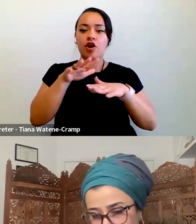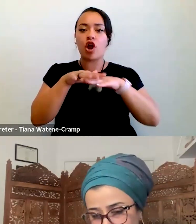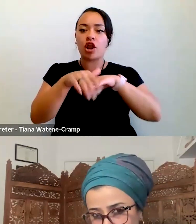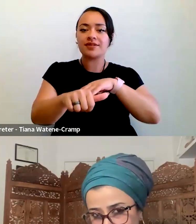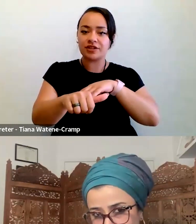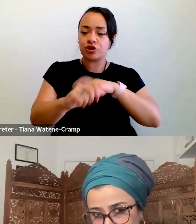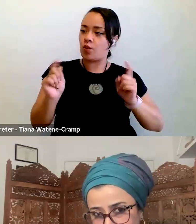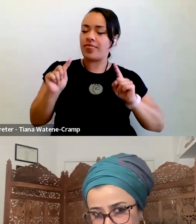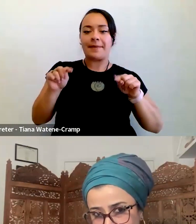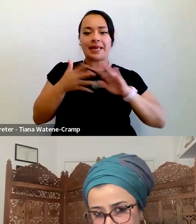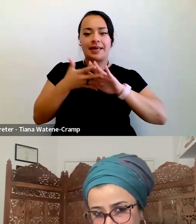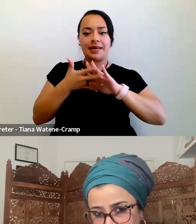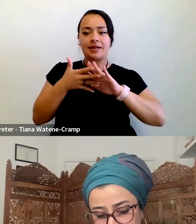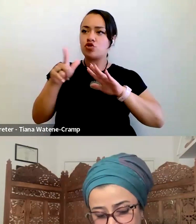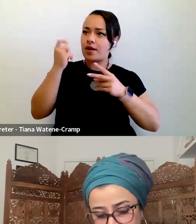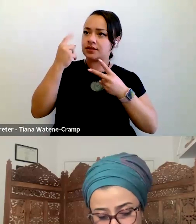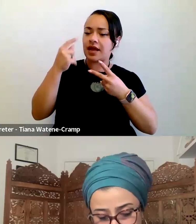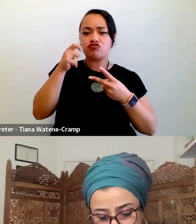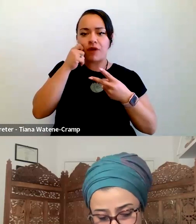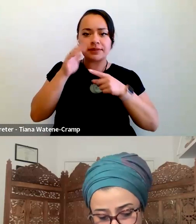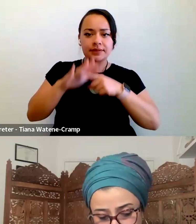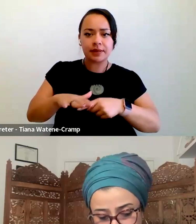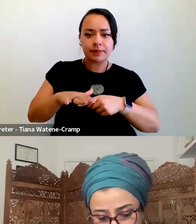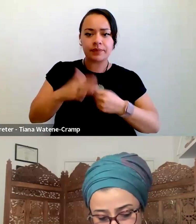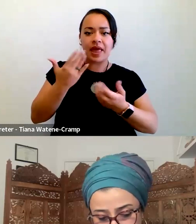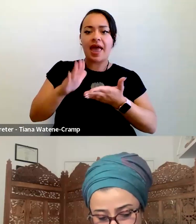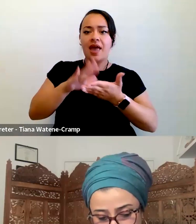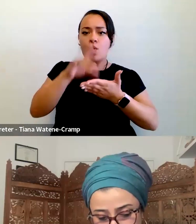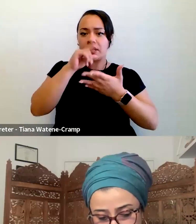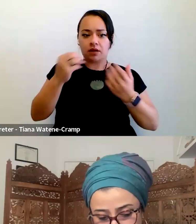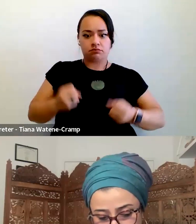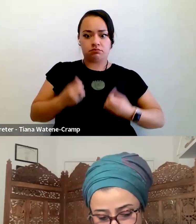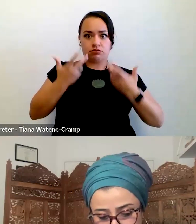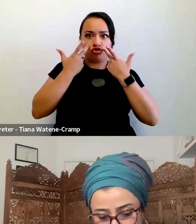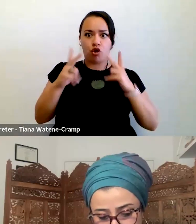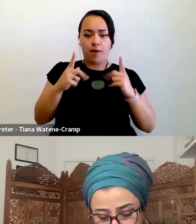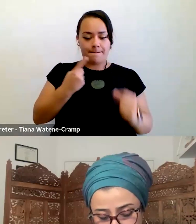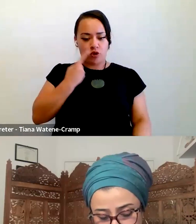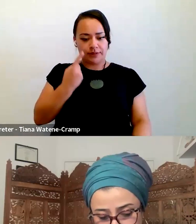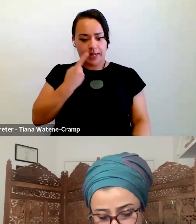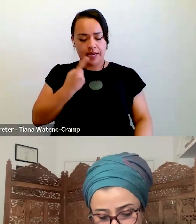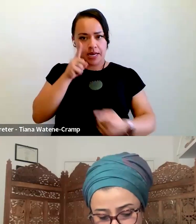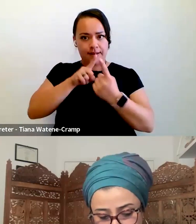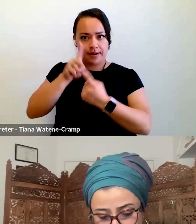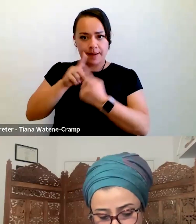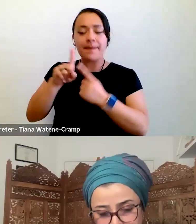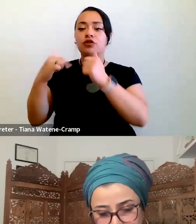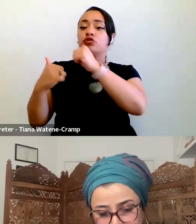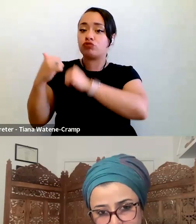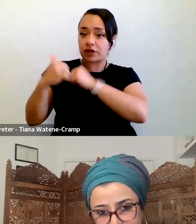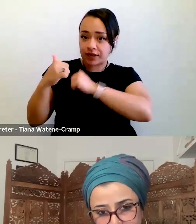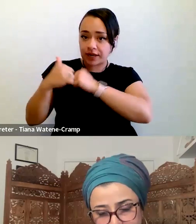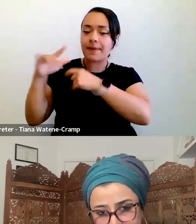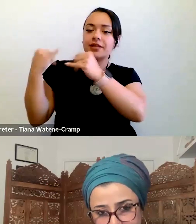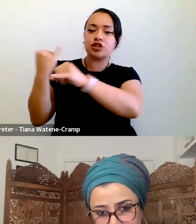members understanding what racism is and how it manifests interpersonally, but also structurally, given boards are structures, and